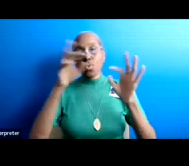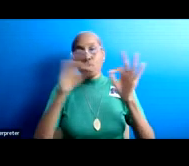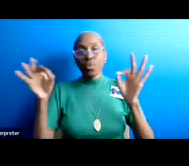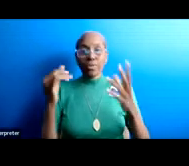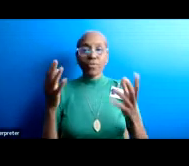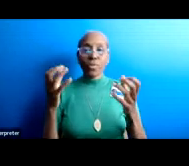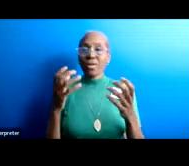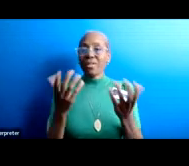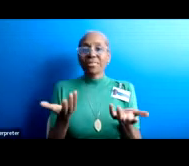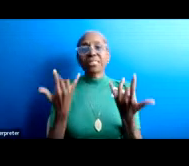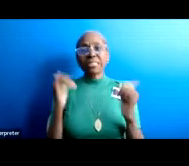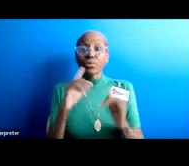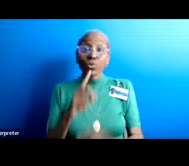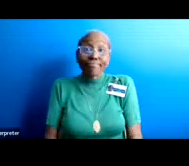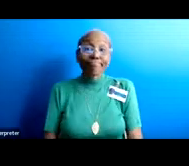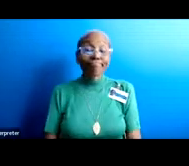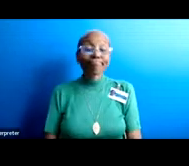will, but it is still true.